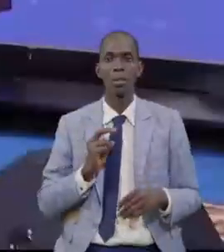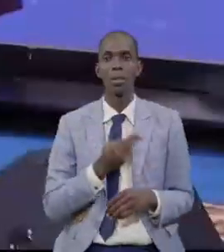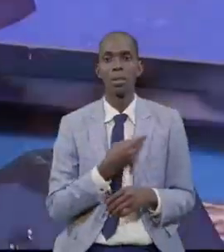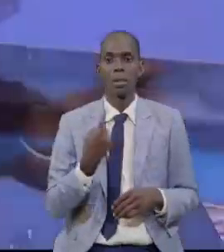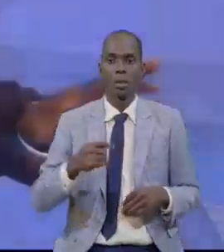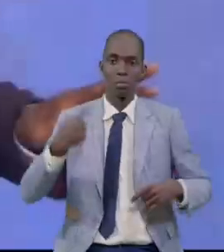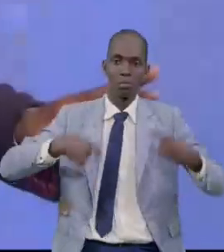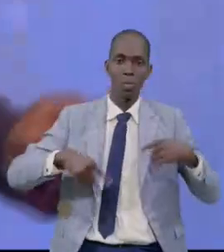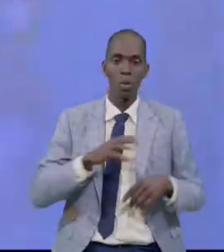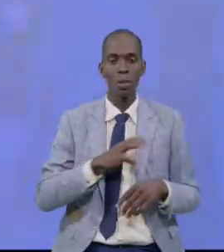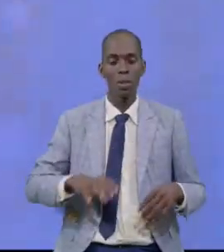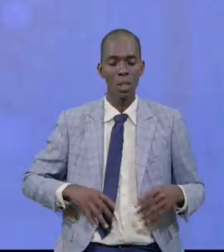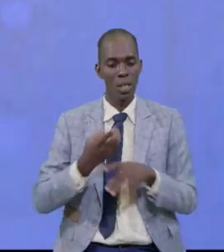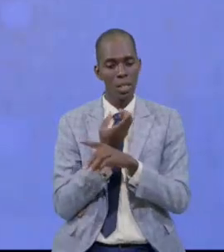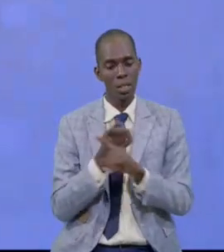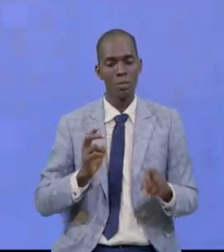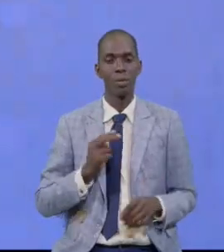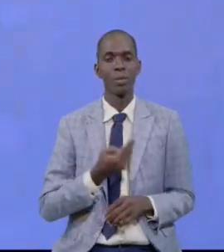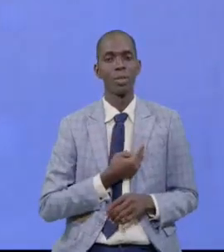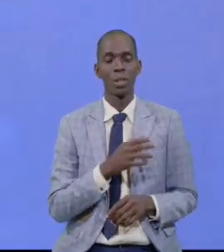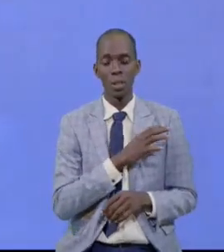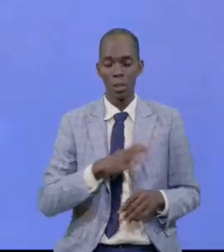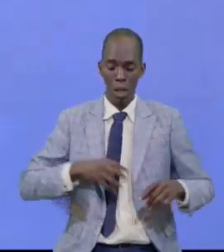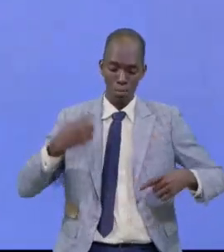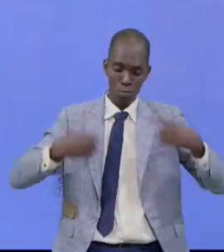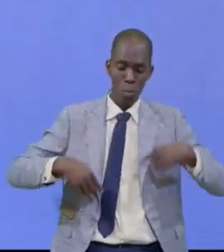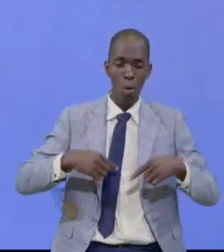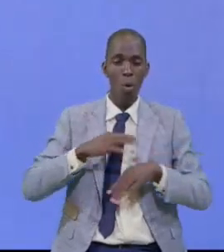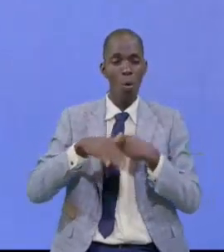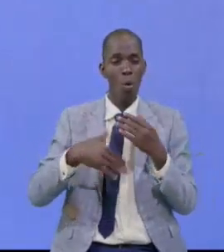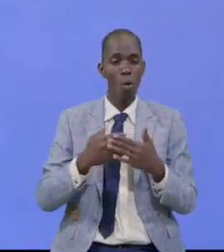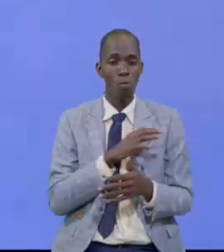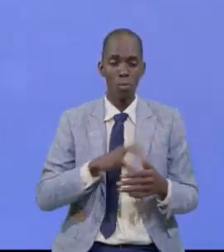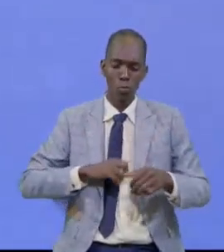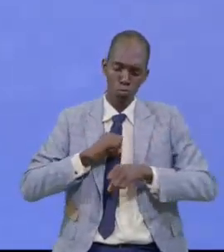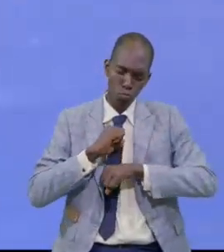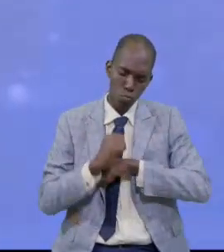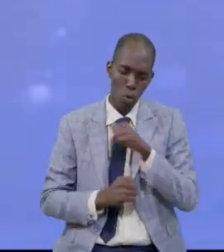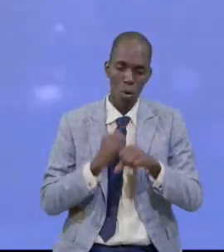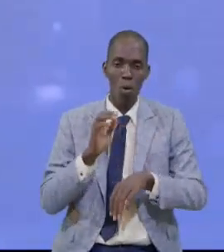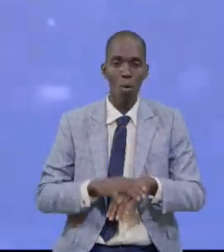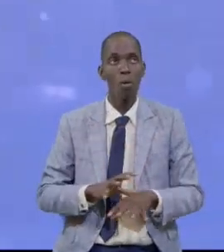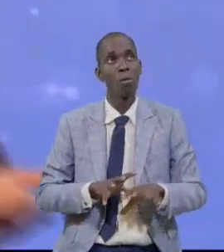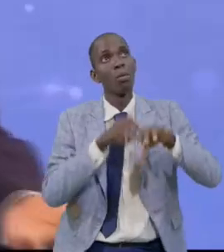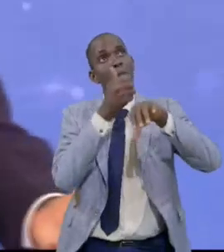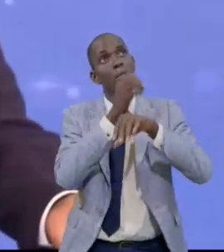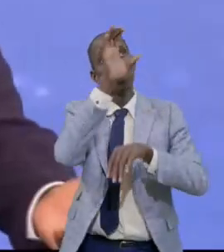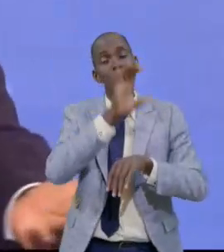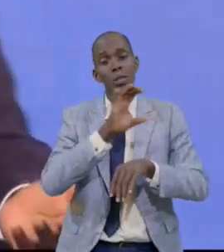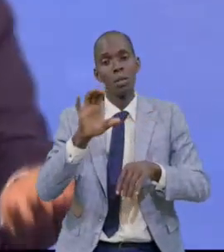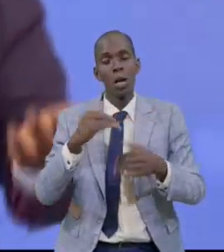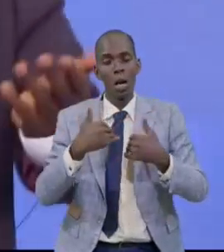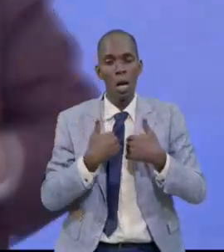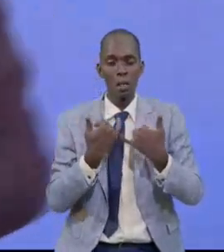bruises on Christ, what he suffered on the cross of Calvary, has come to lift you up